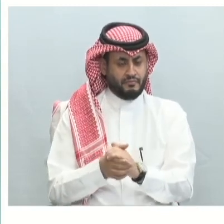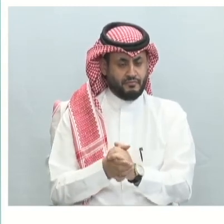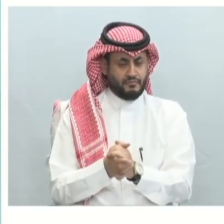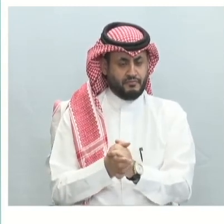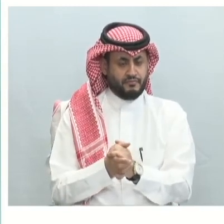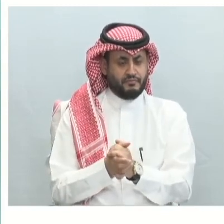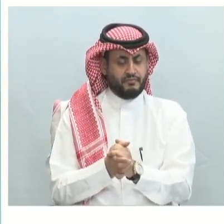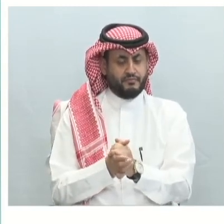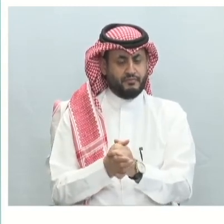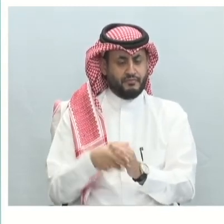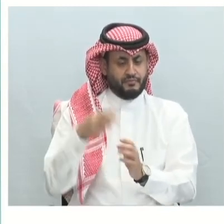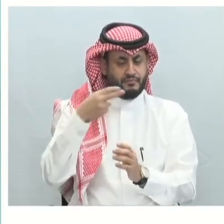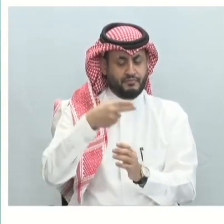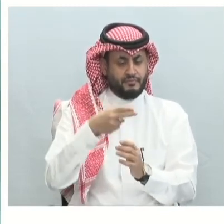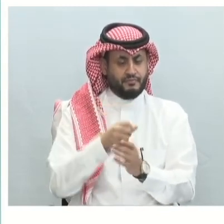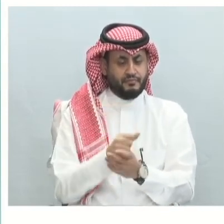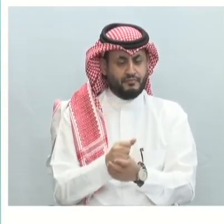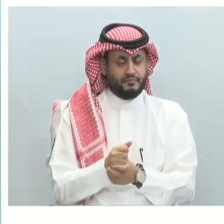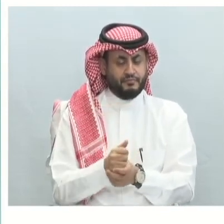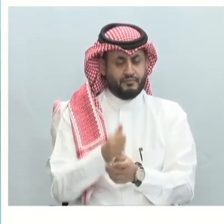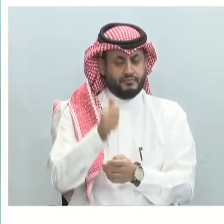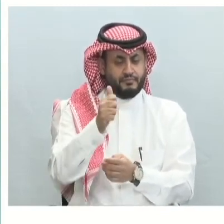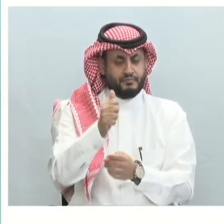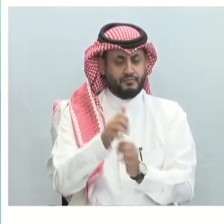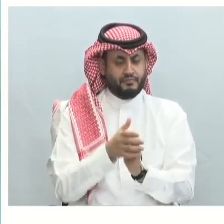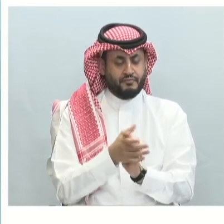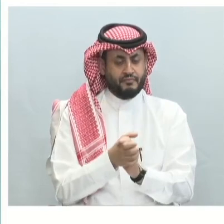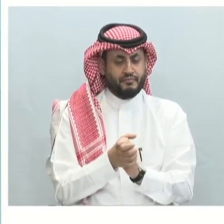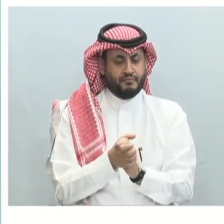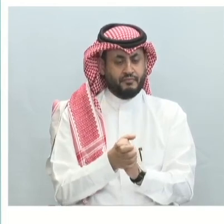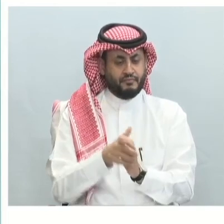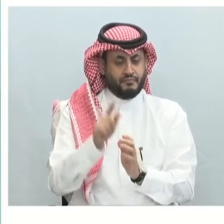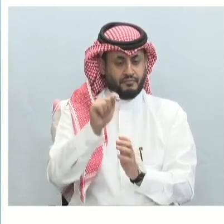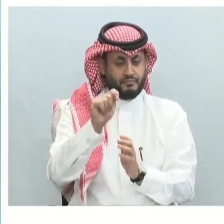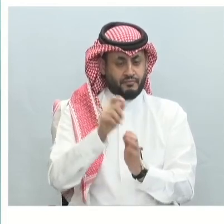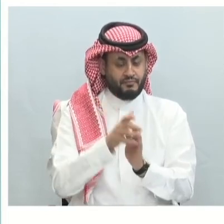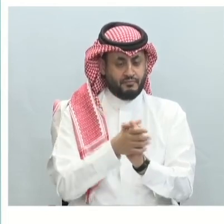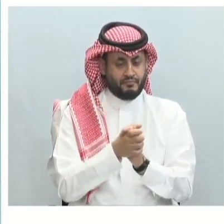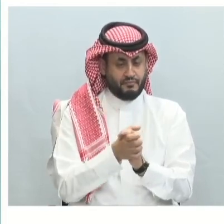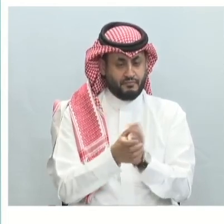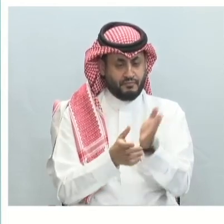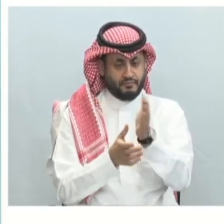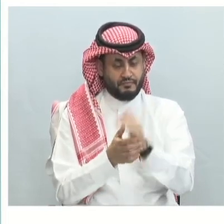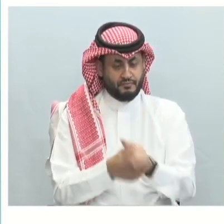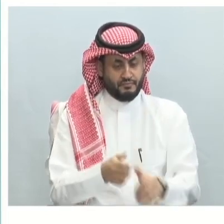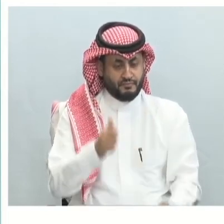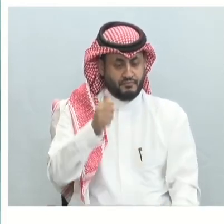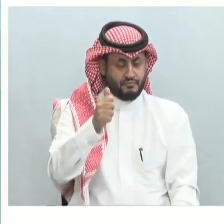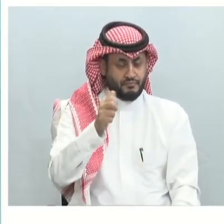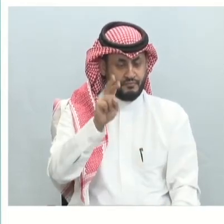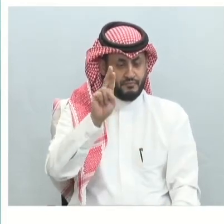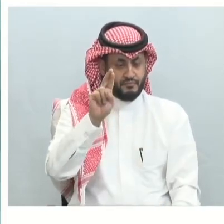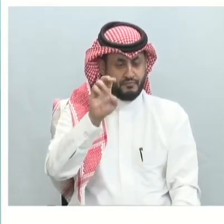here. H, A, T. Then we have R,